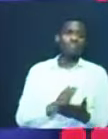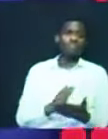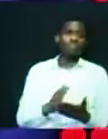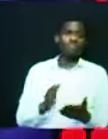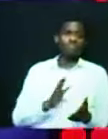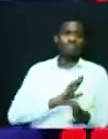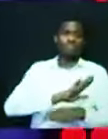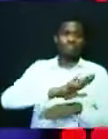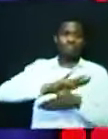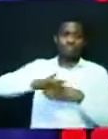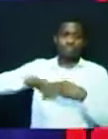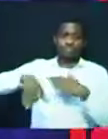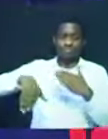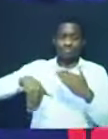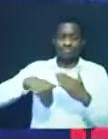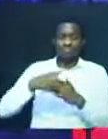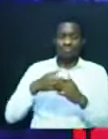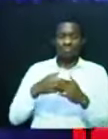eyefe,